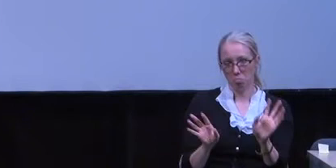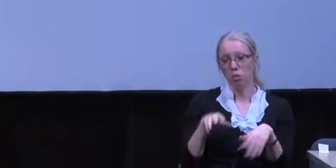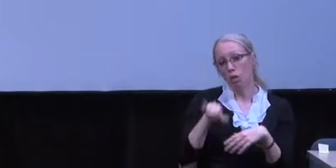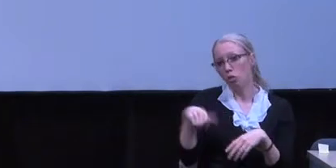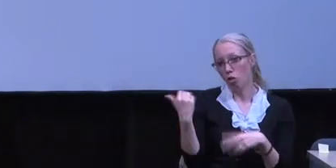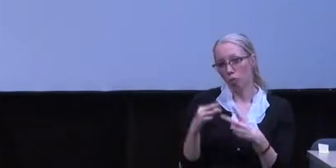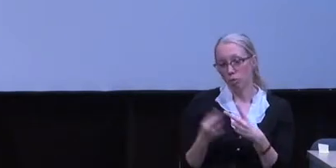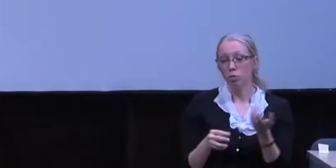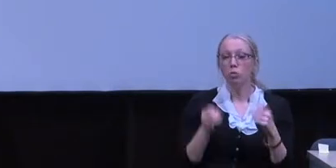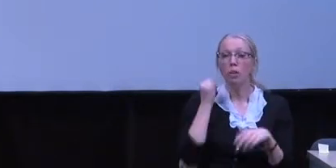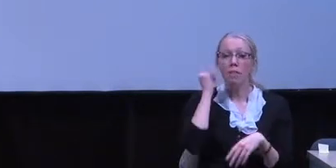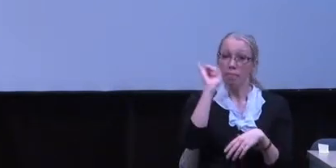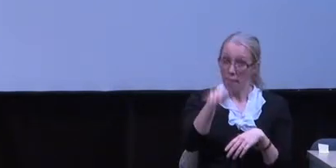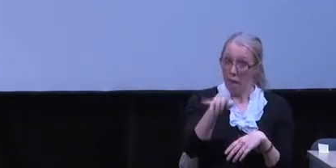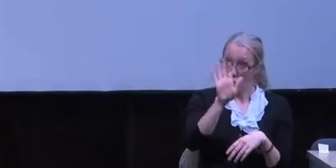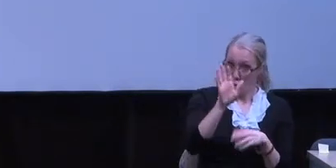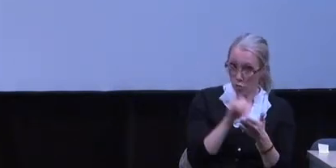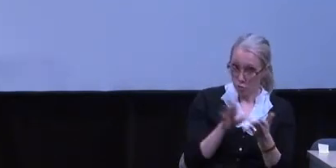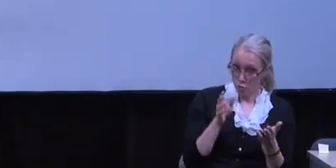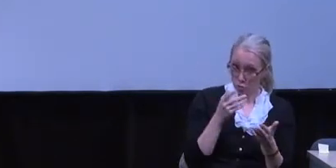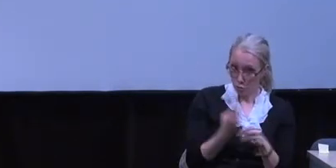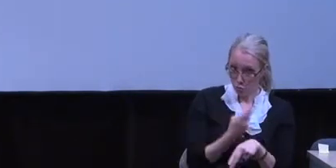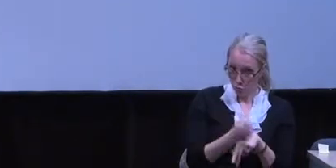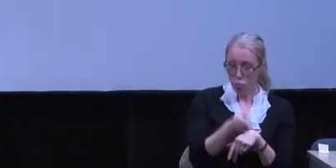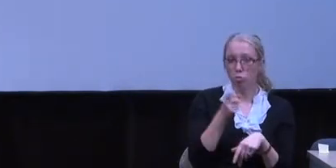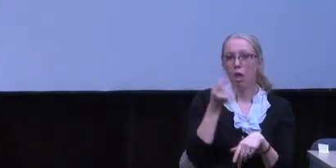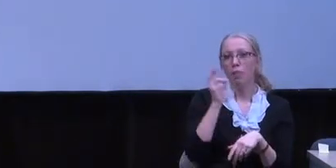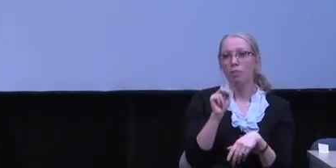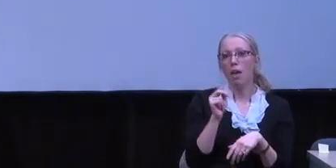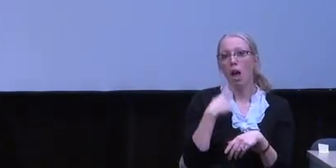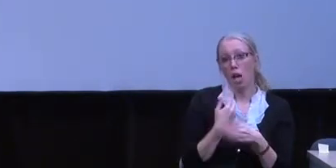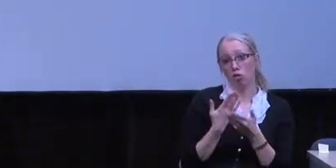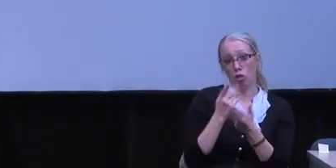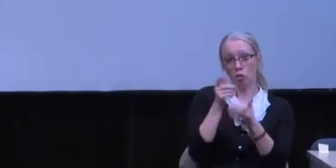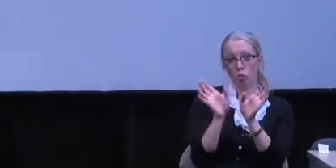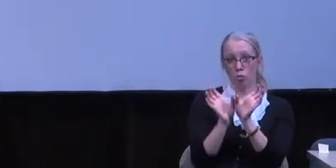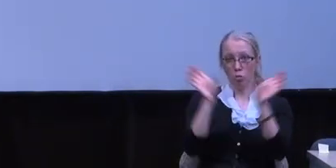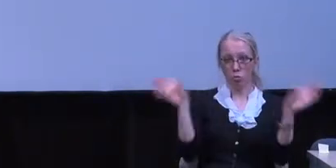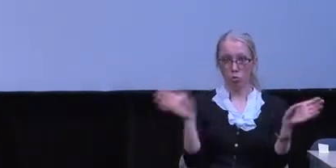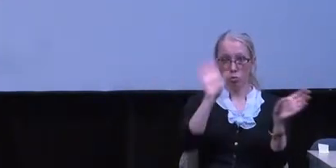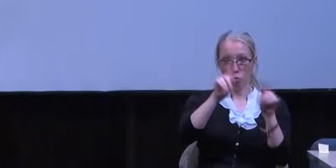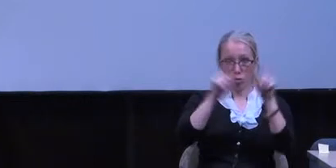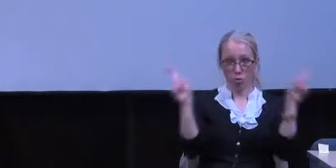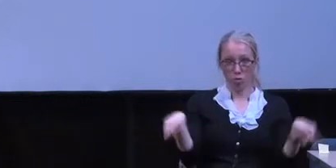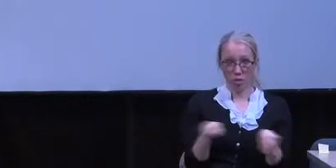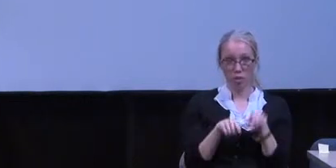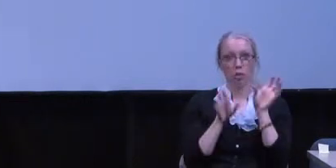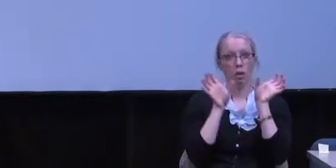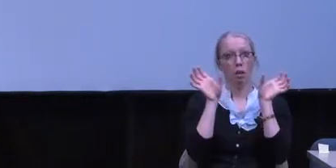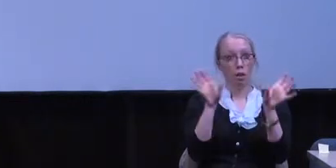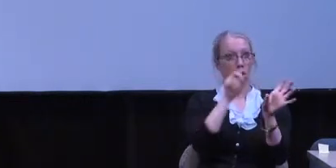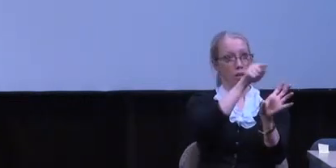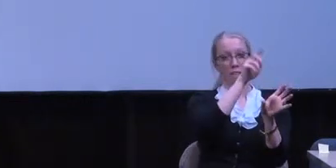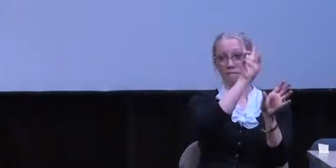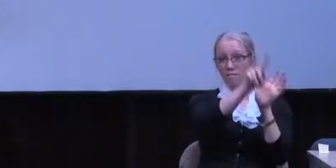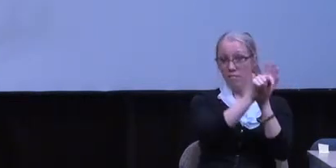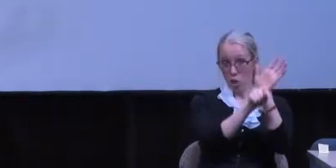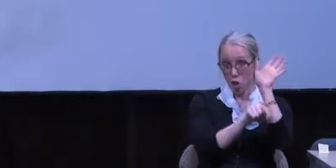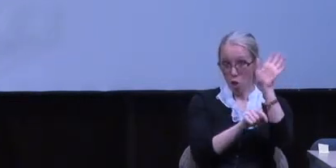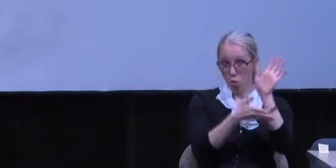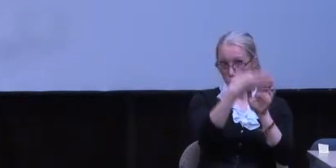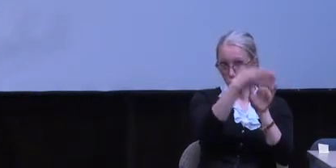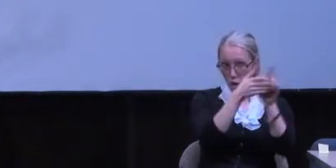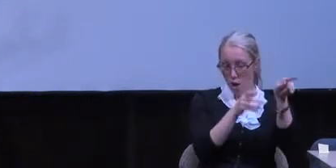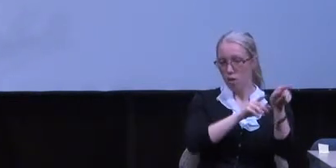case, the recommendation would be for you to split your screen and actually get the link for the